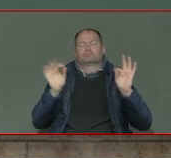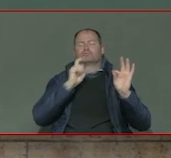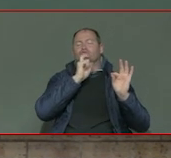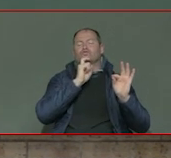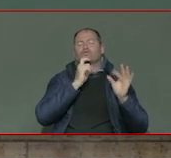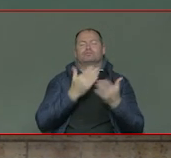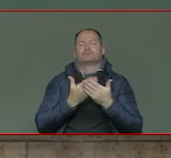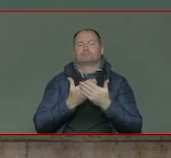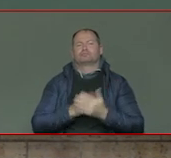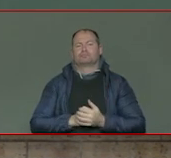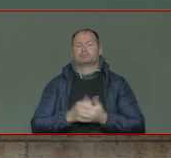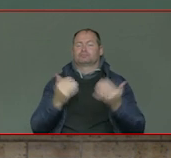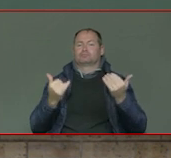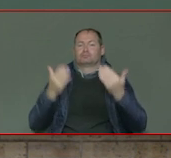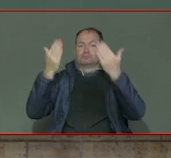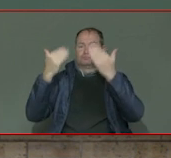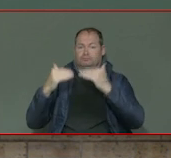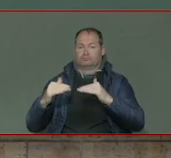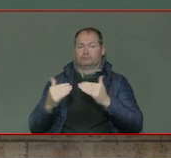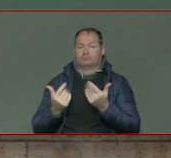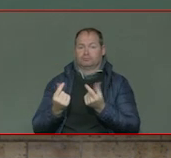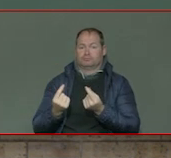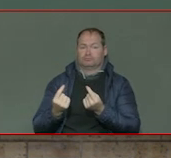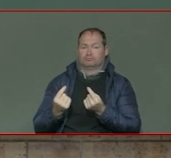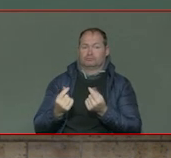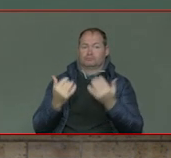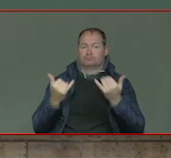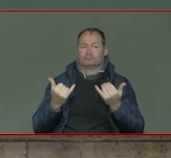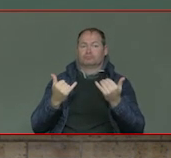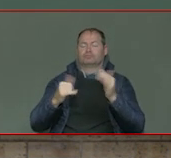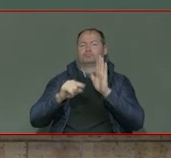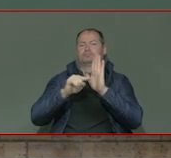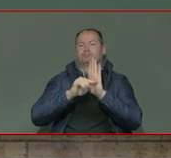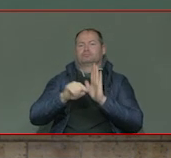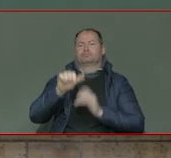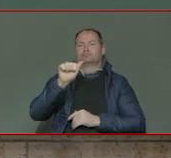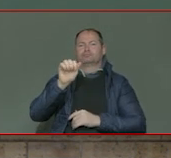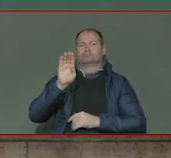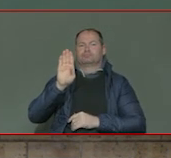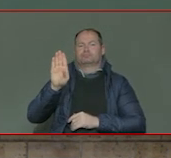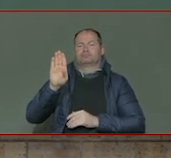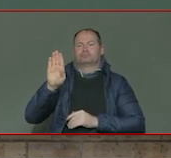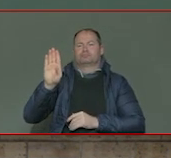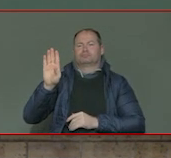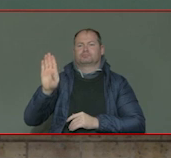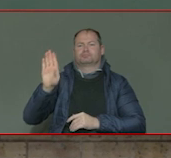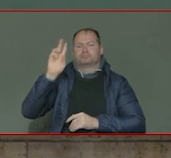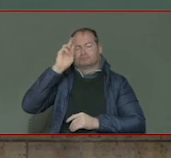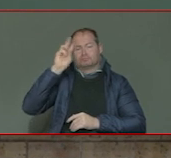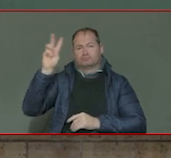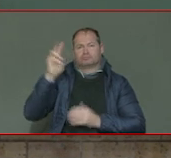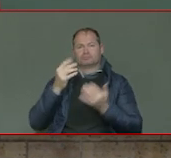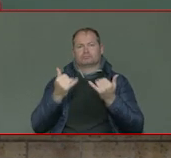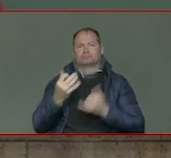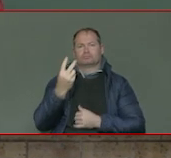if we got to find the next part, so then you can say it's a squared minus ab plus b squared. That is the sum of 2 cubes, and